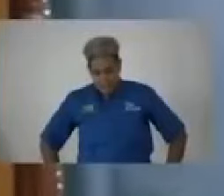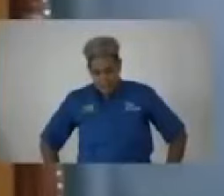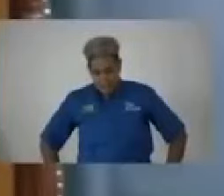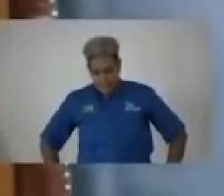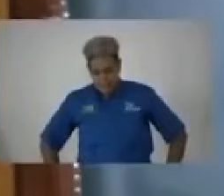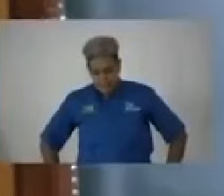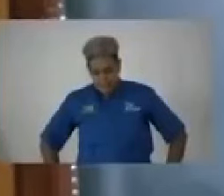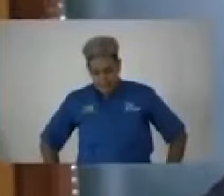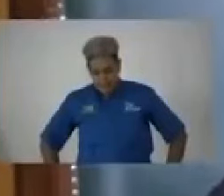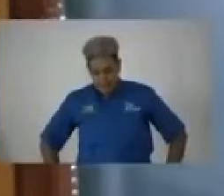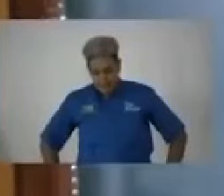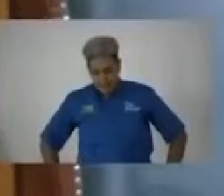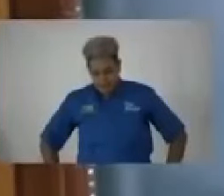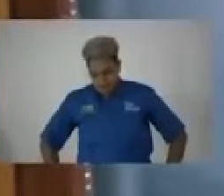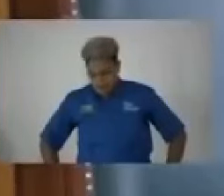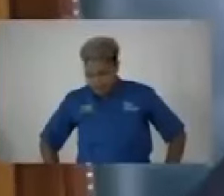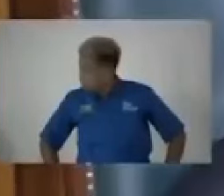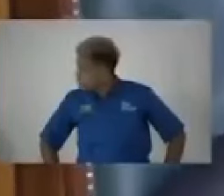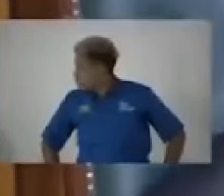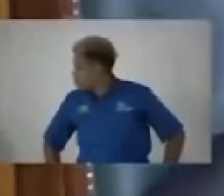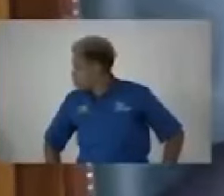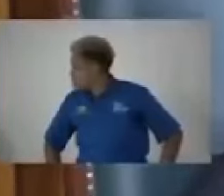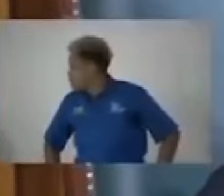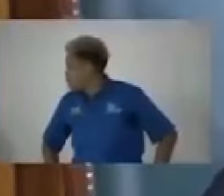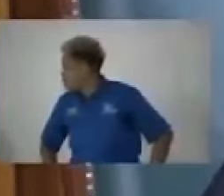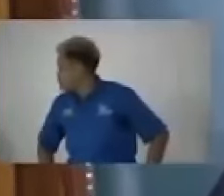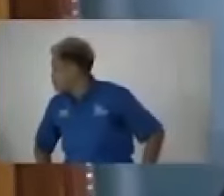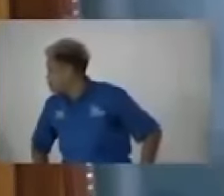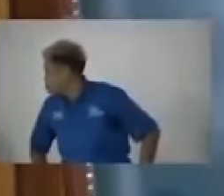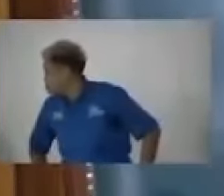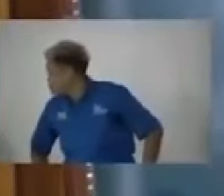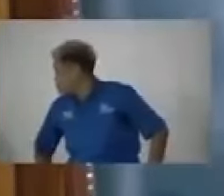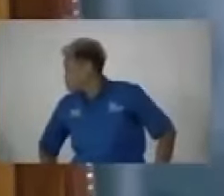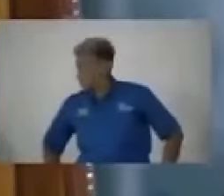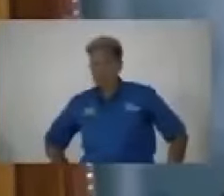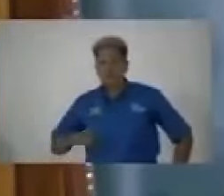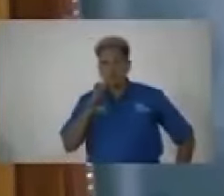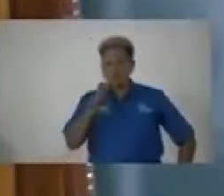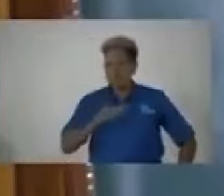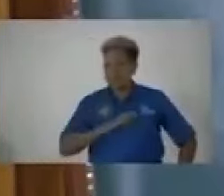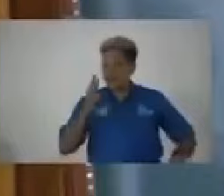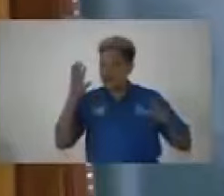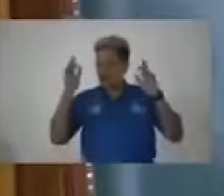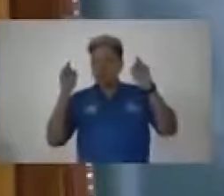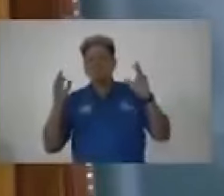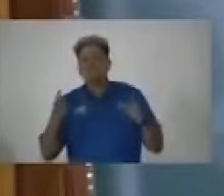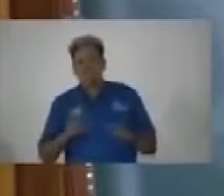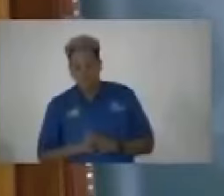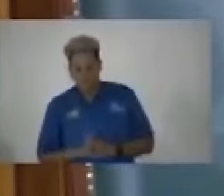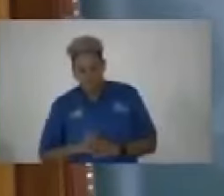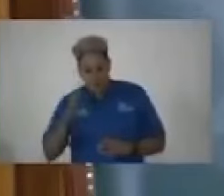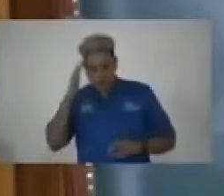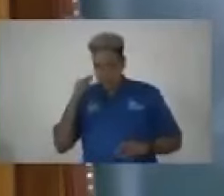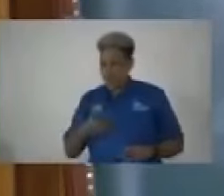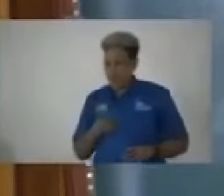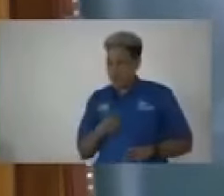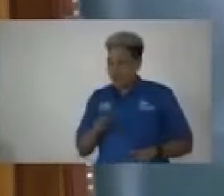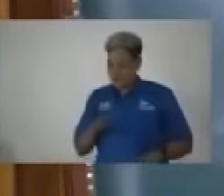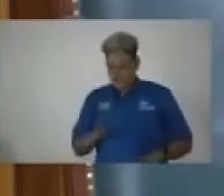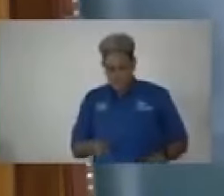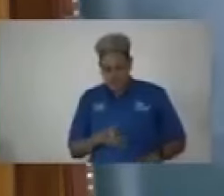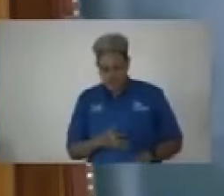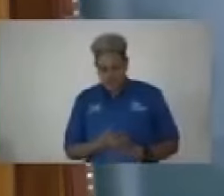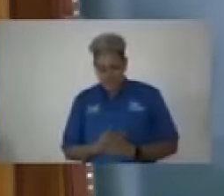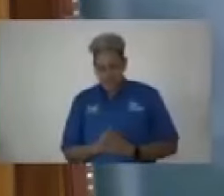question the election of this eminently qualified woman. Like all members of the House who are not ministers